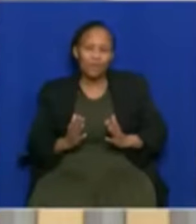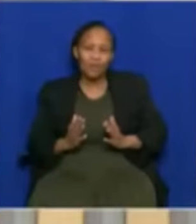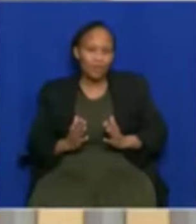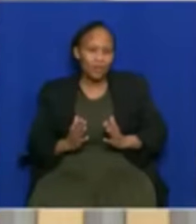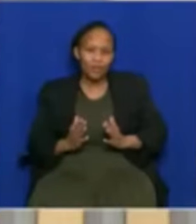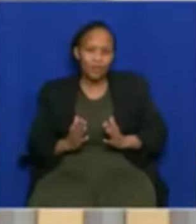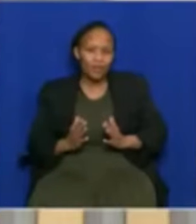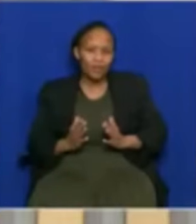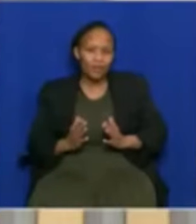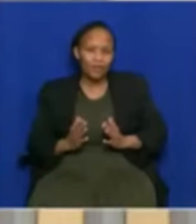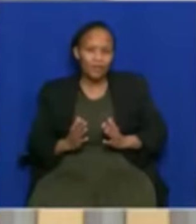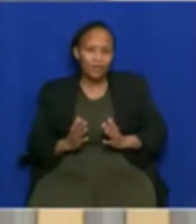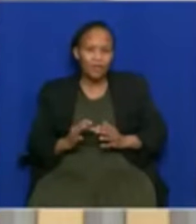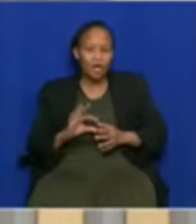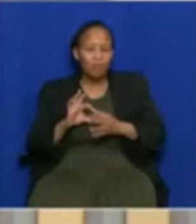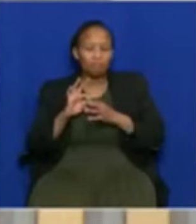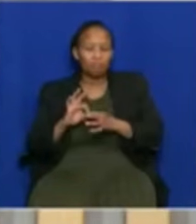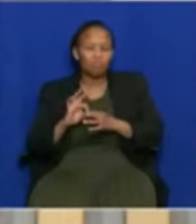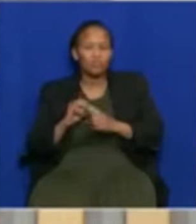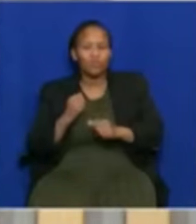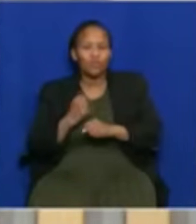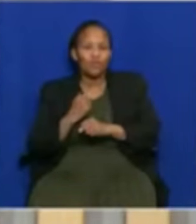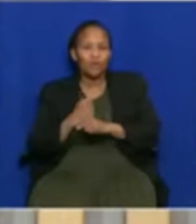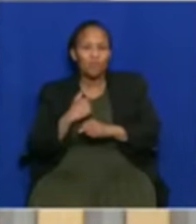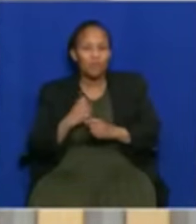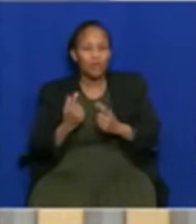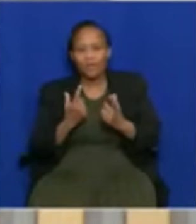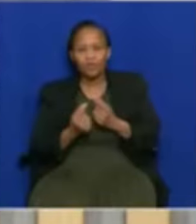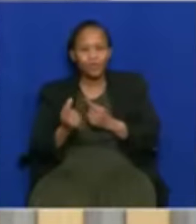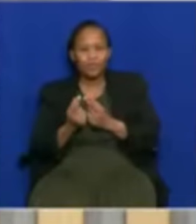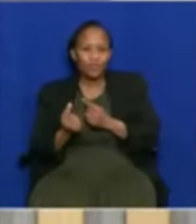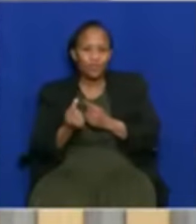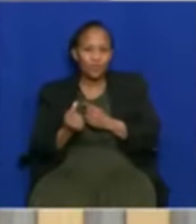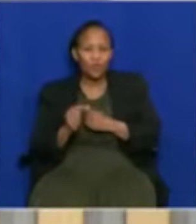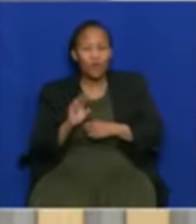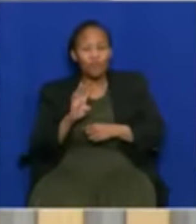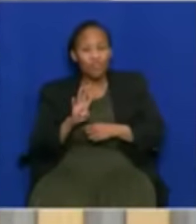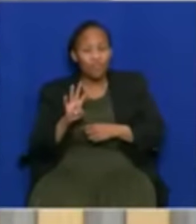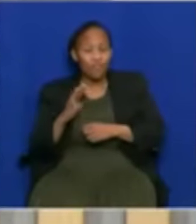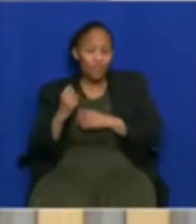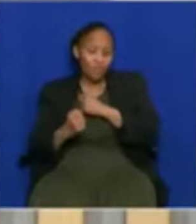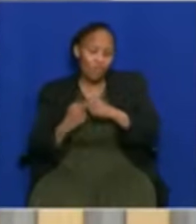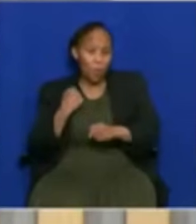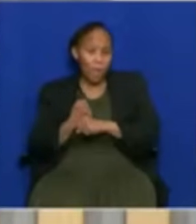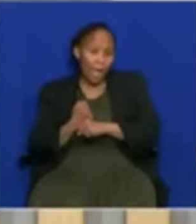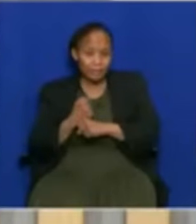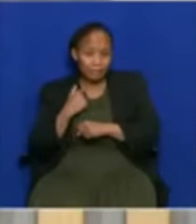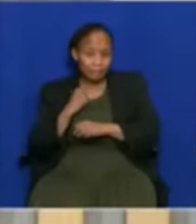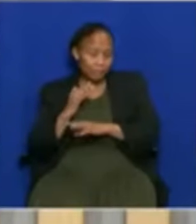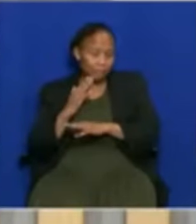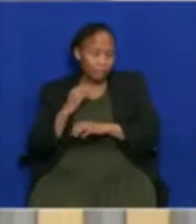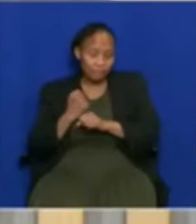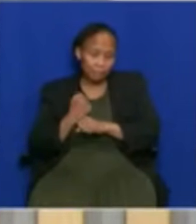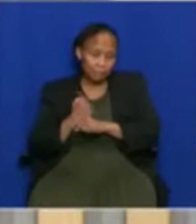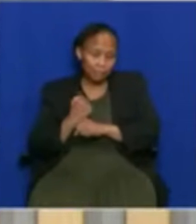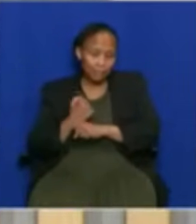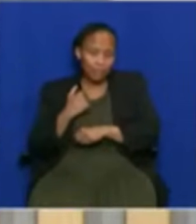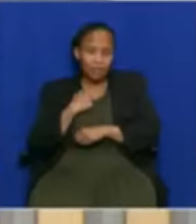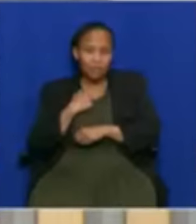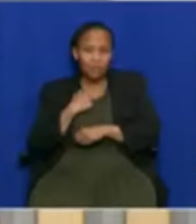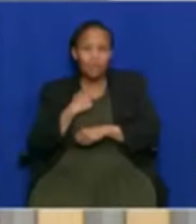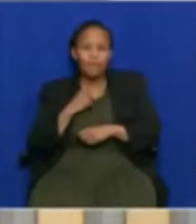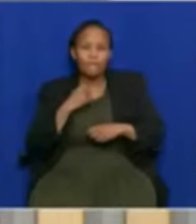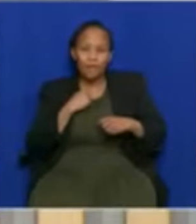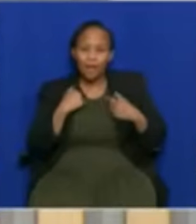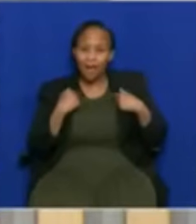I do. Yes. Very much. And the 44 years speaks for itself. I come here in a bona fide way for bona